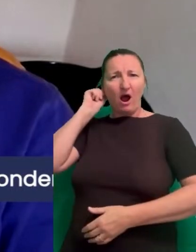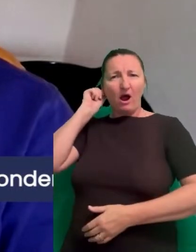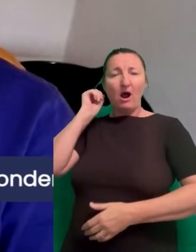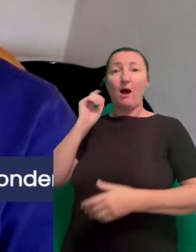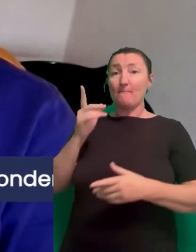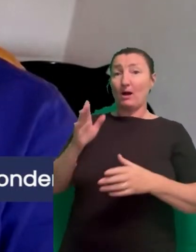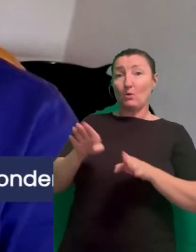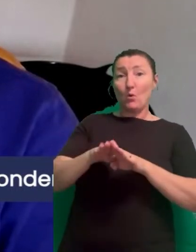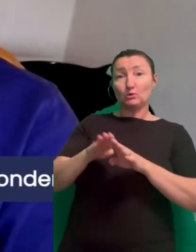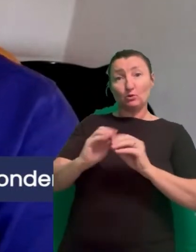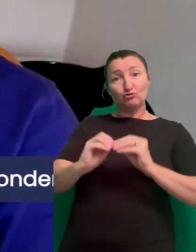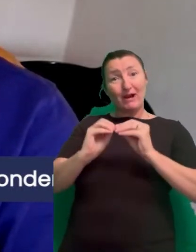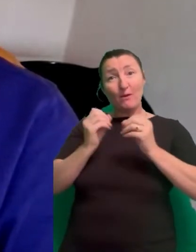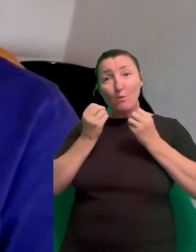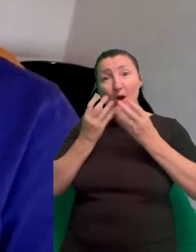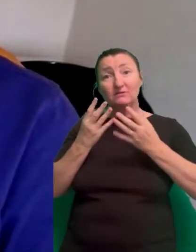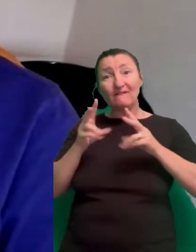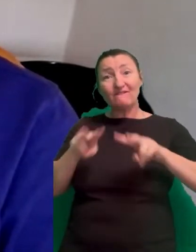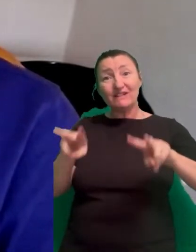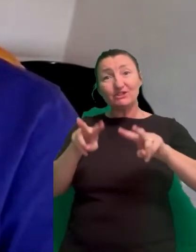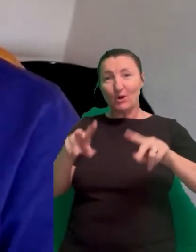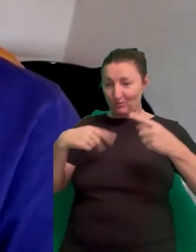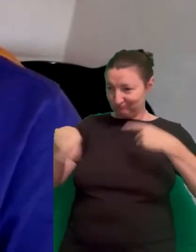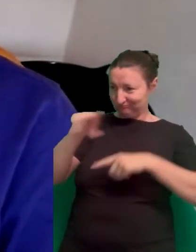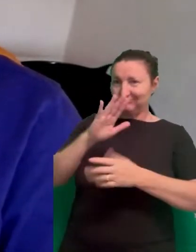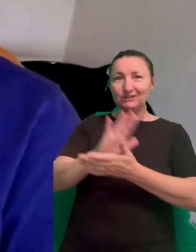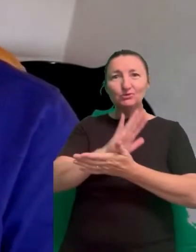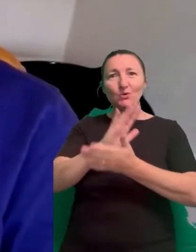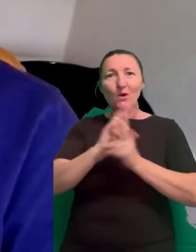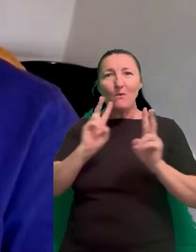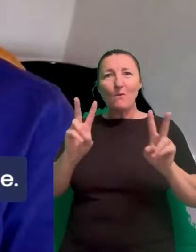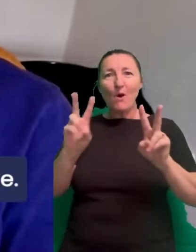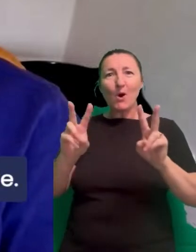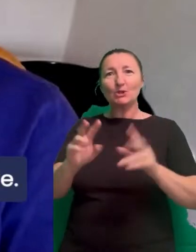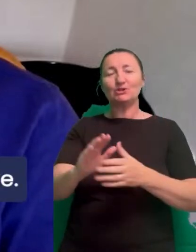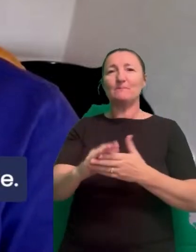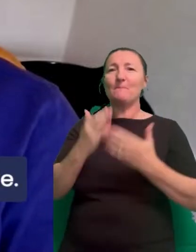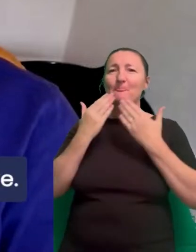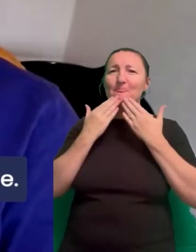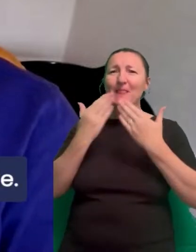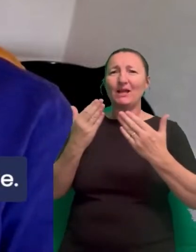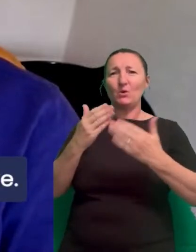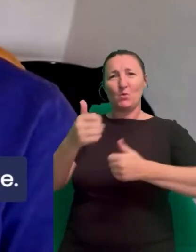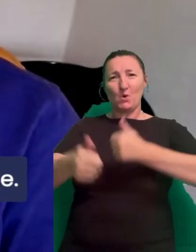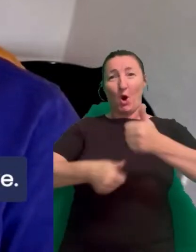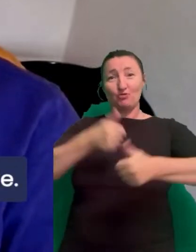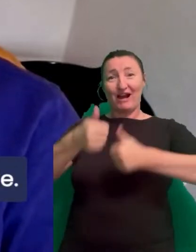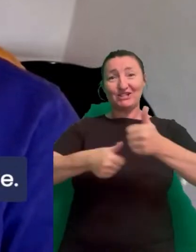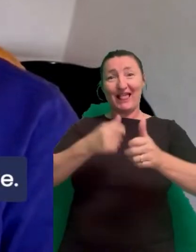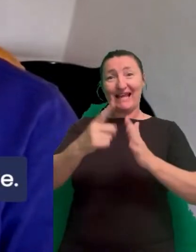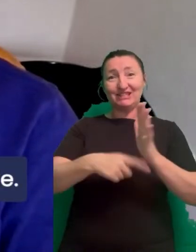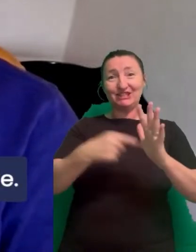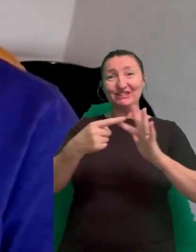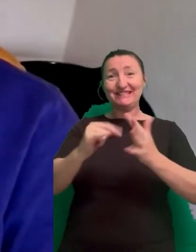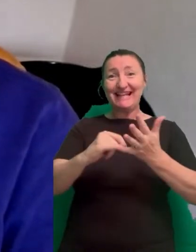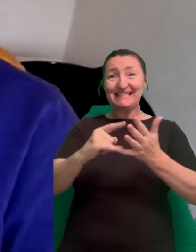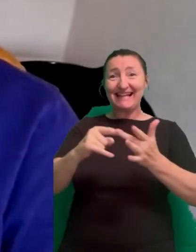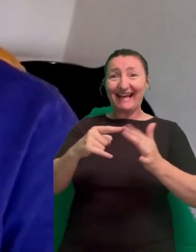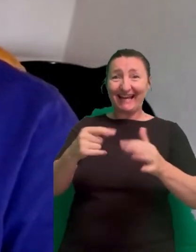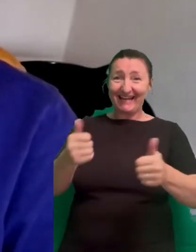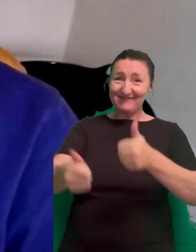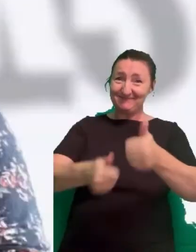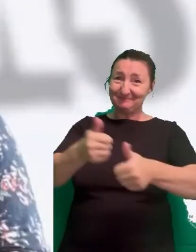barriers, but producing some wonderful videos too that we all enjoyed. Thank you and congratulations once again,